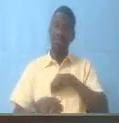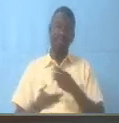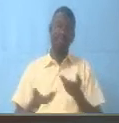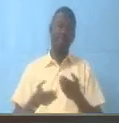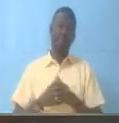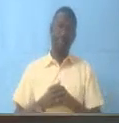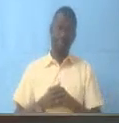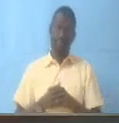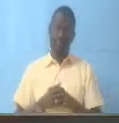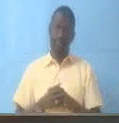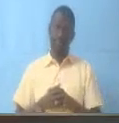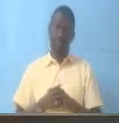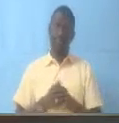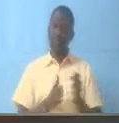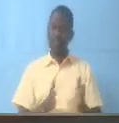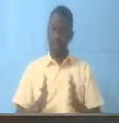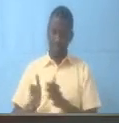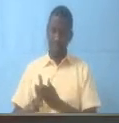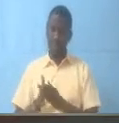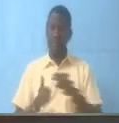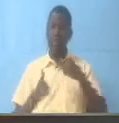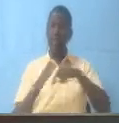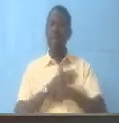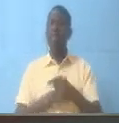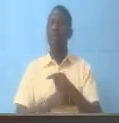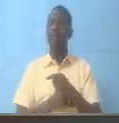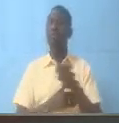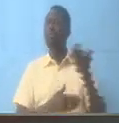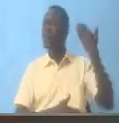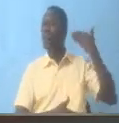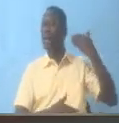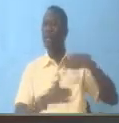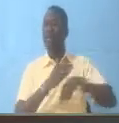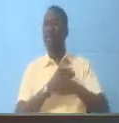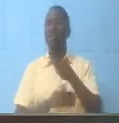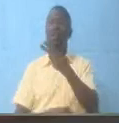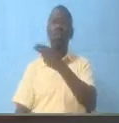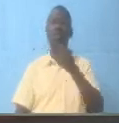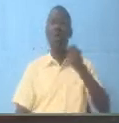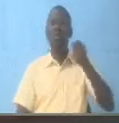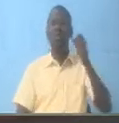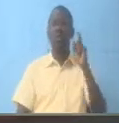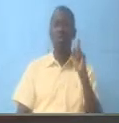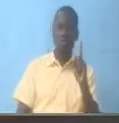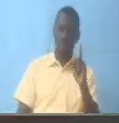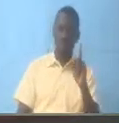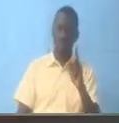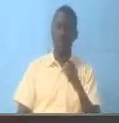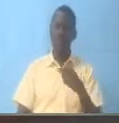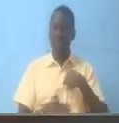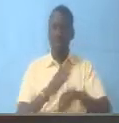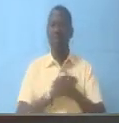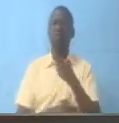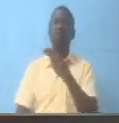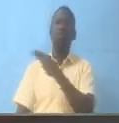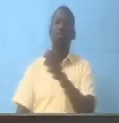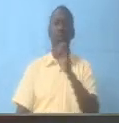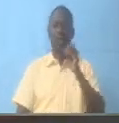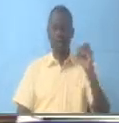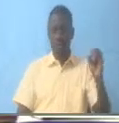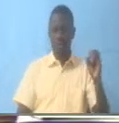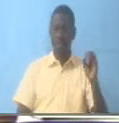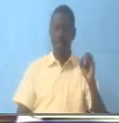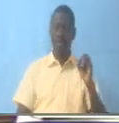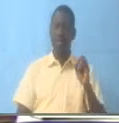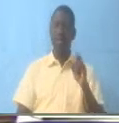In 2001, can you tell us what you were doing at that time? 2000, sorry. atum